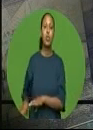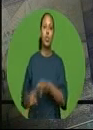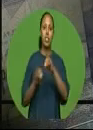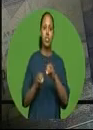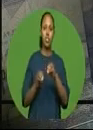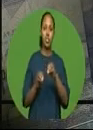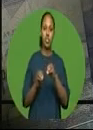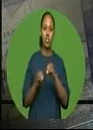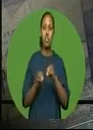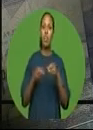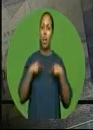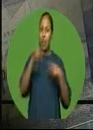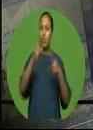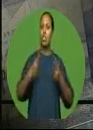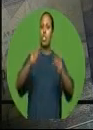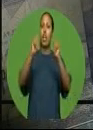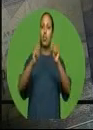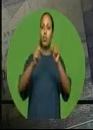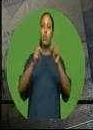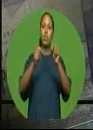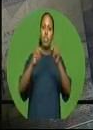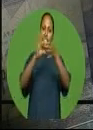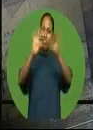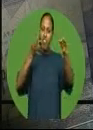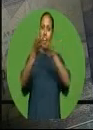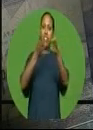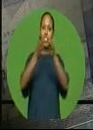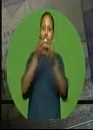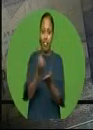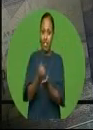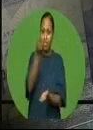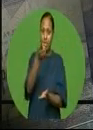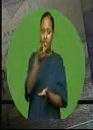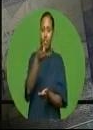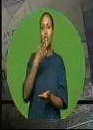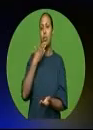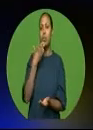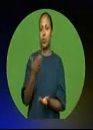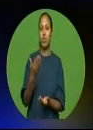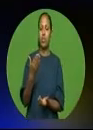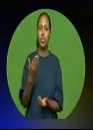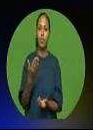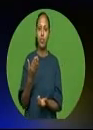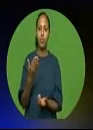Students, have you tried to define investment? Good.